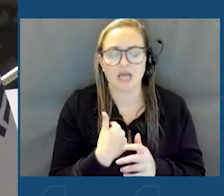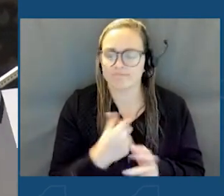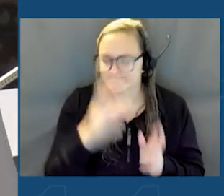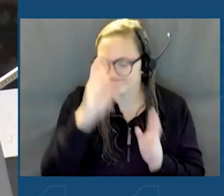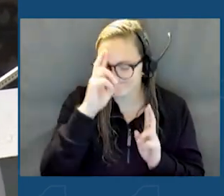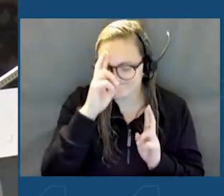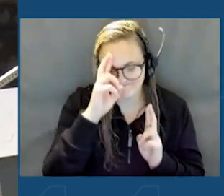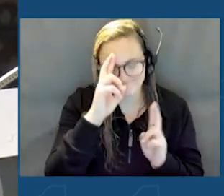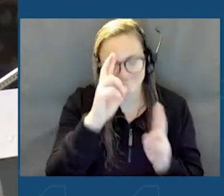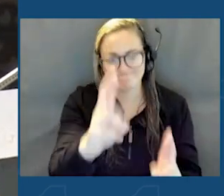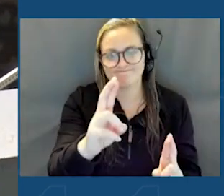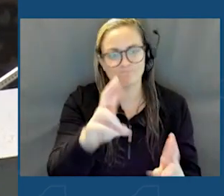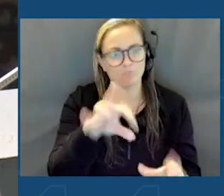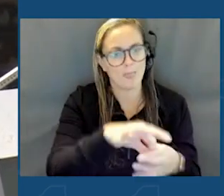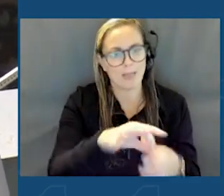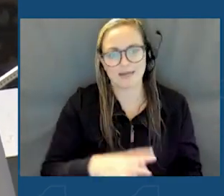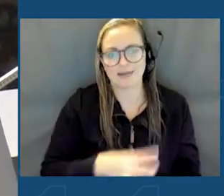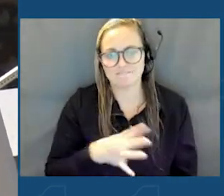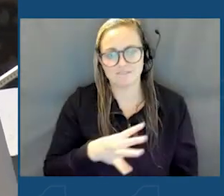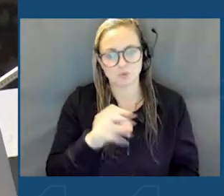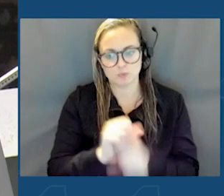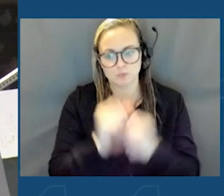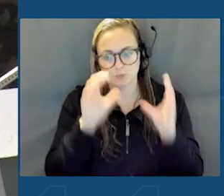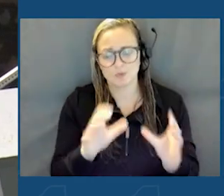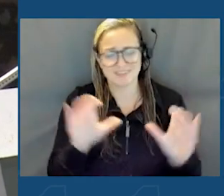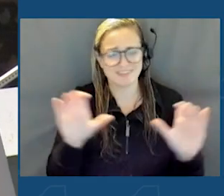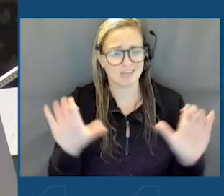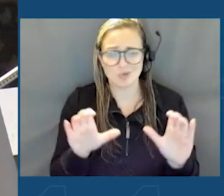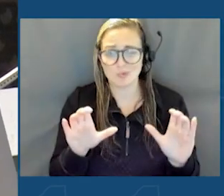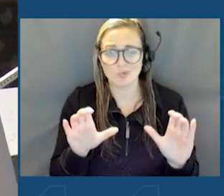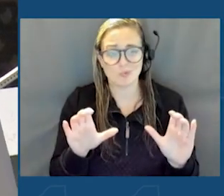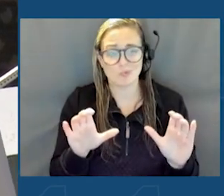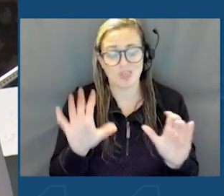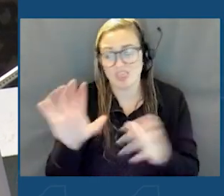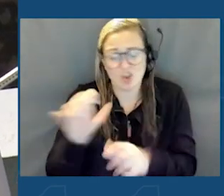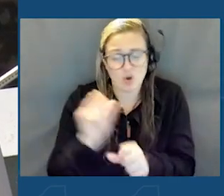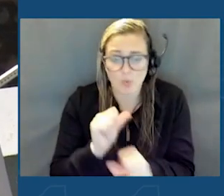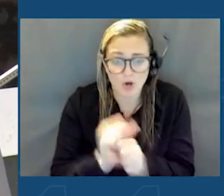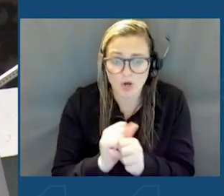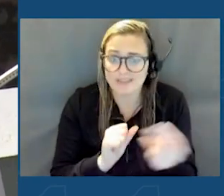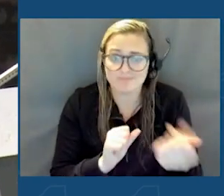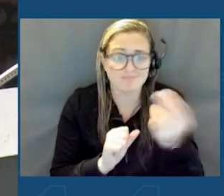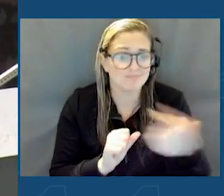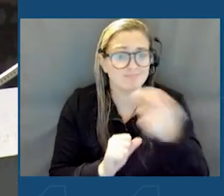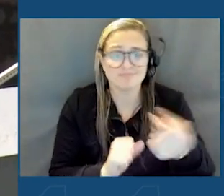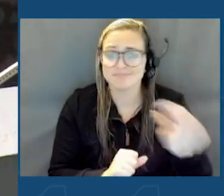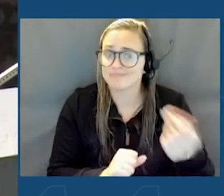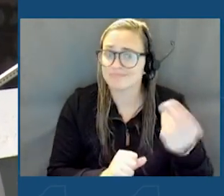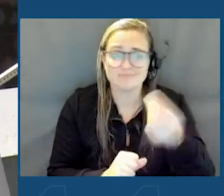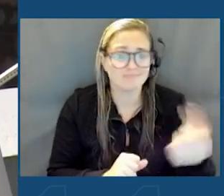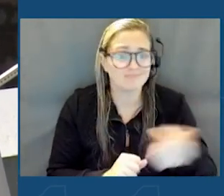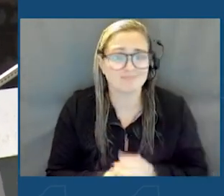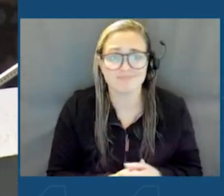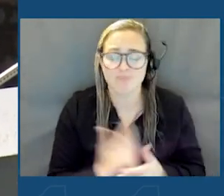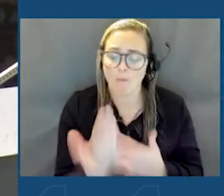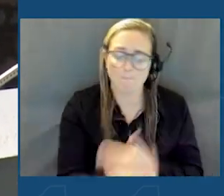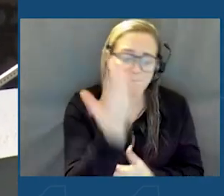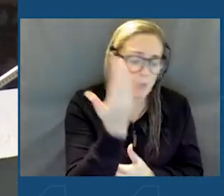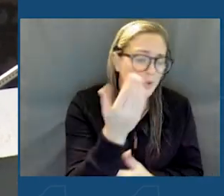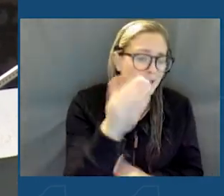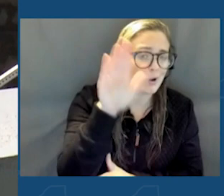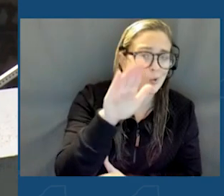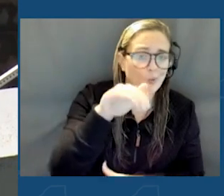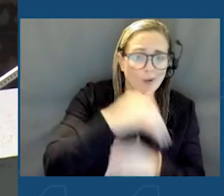for elected officials who do, their work is nonstop, literally, morning, noon, and night.